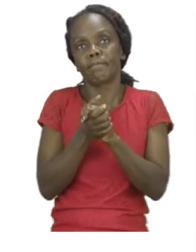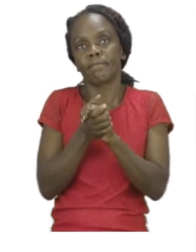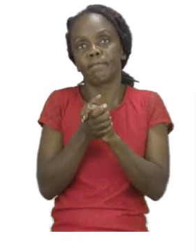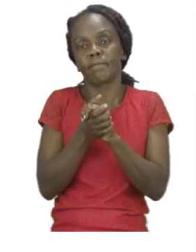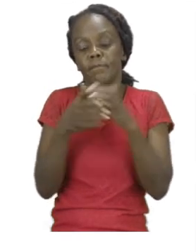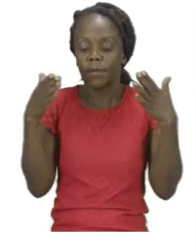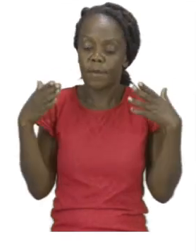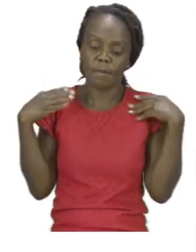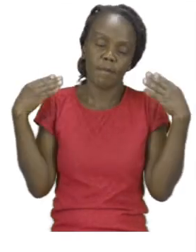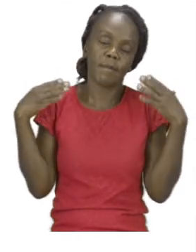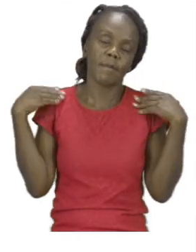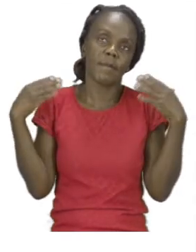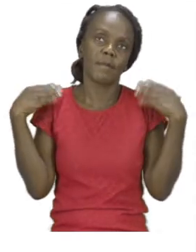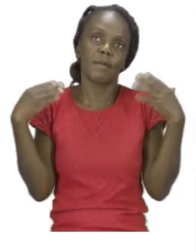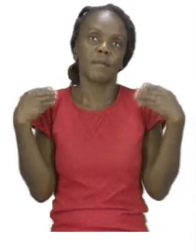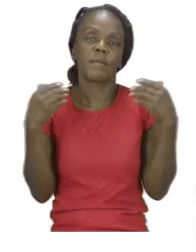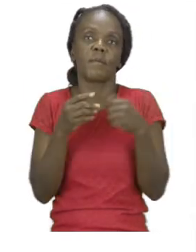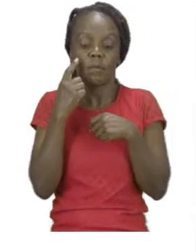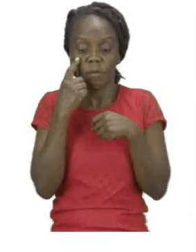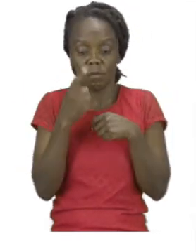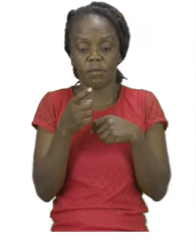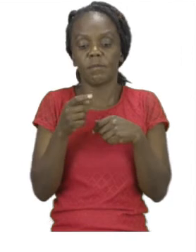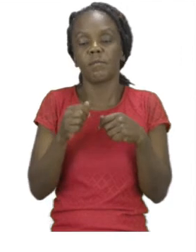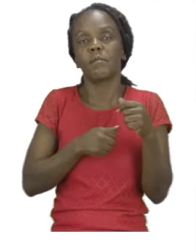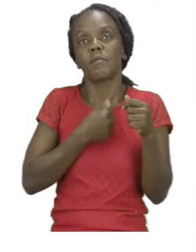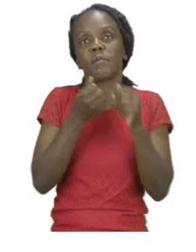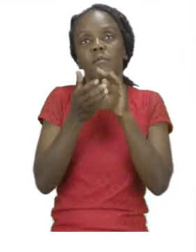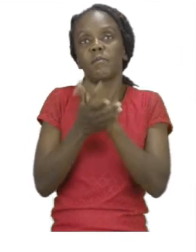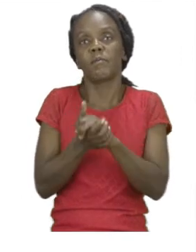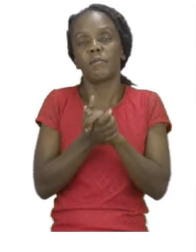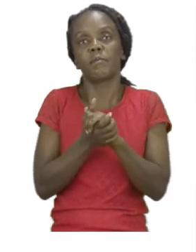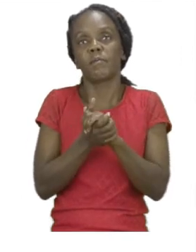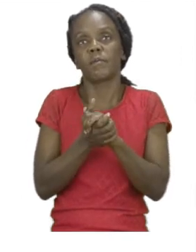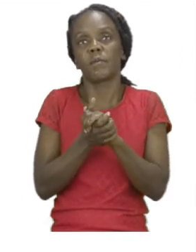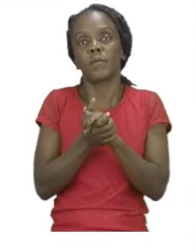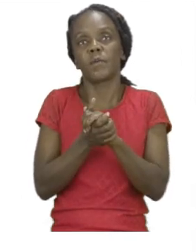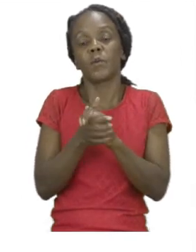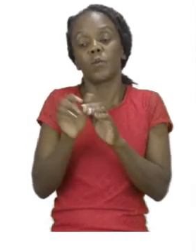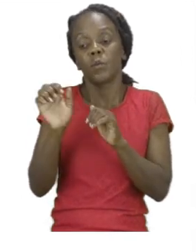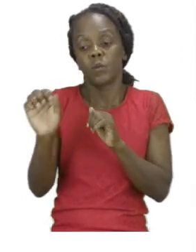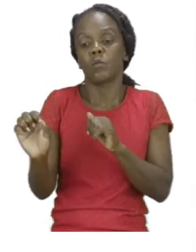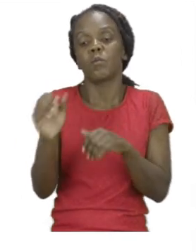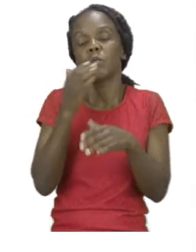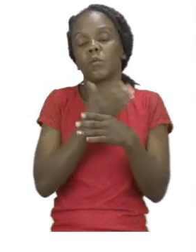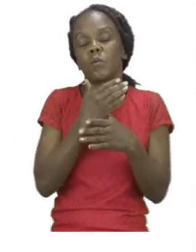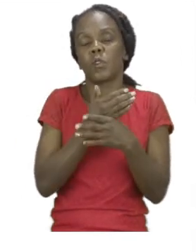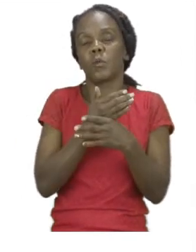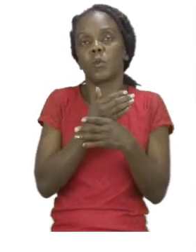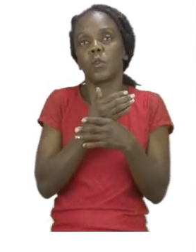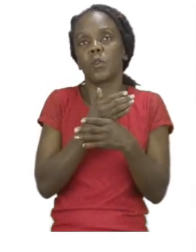their own names, and it is going to be our job to circle the names with the same